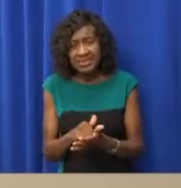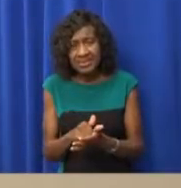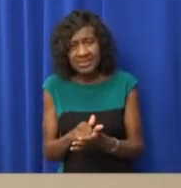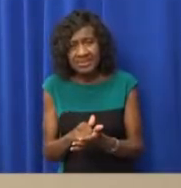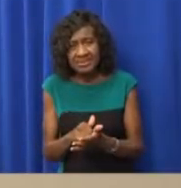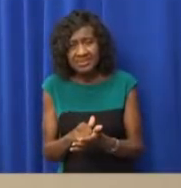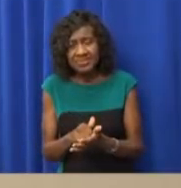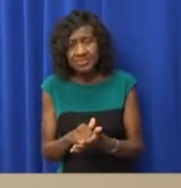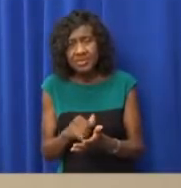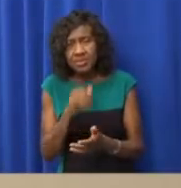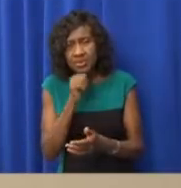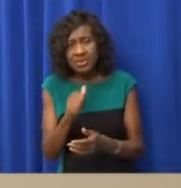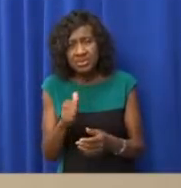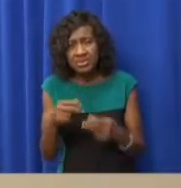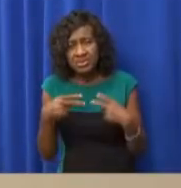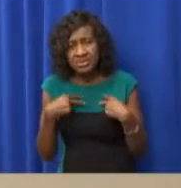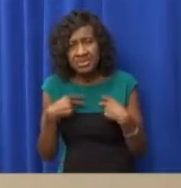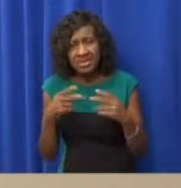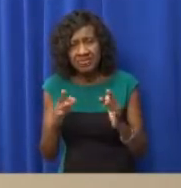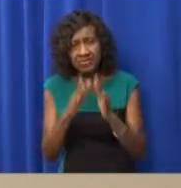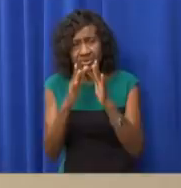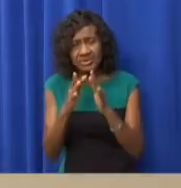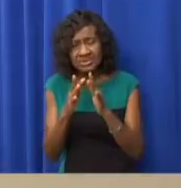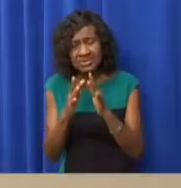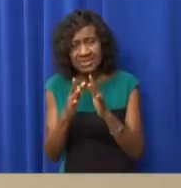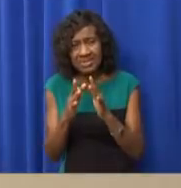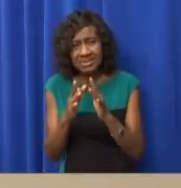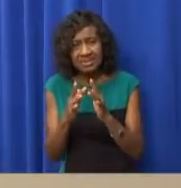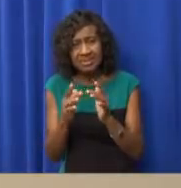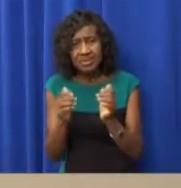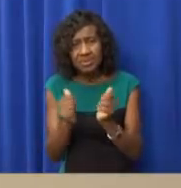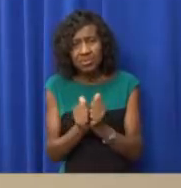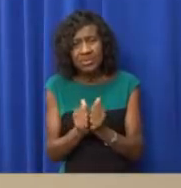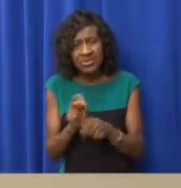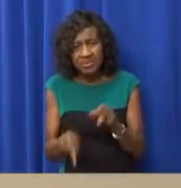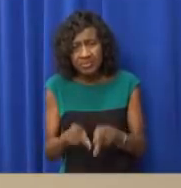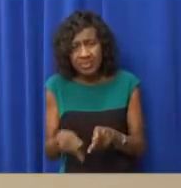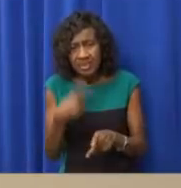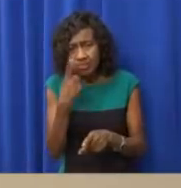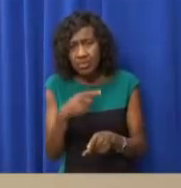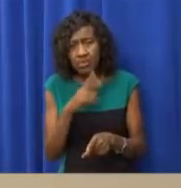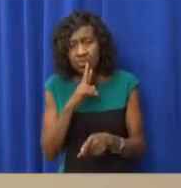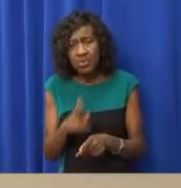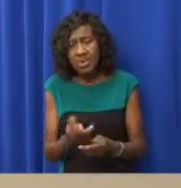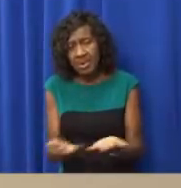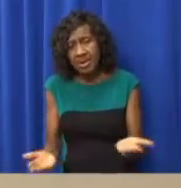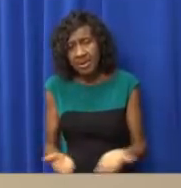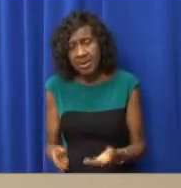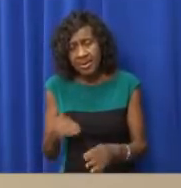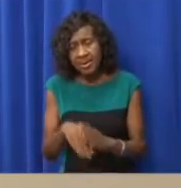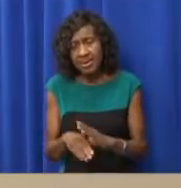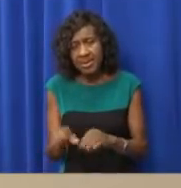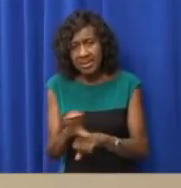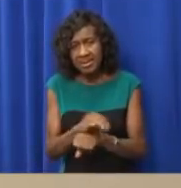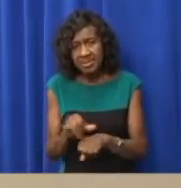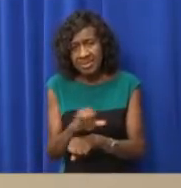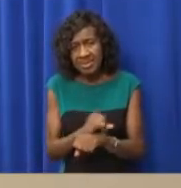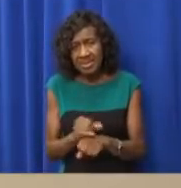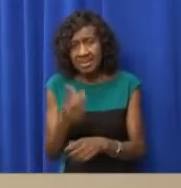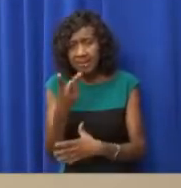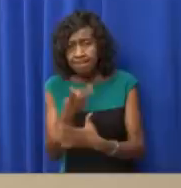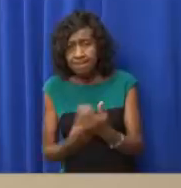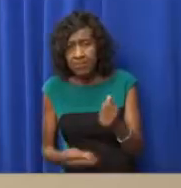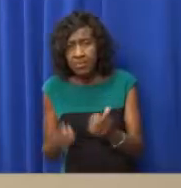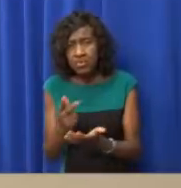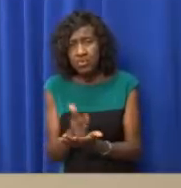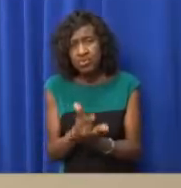ship's company, their personnel and people on shore. Both ships are COVID-19 free, and the